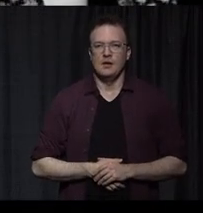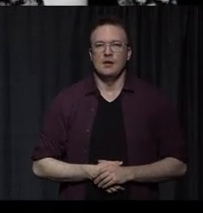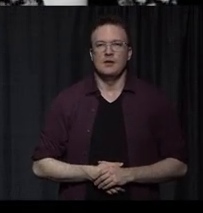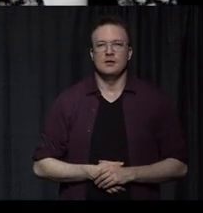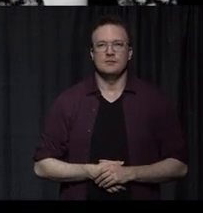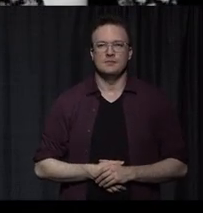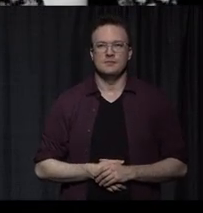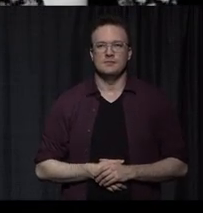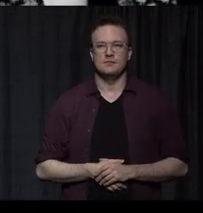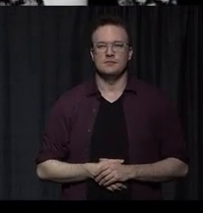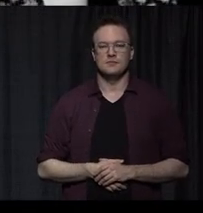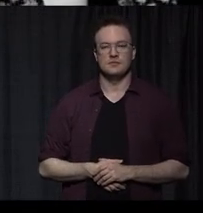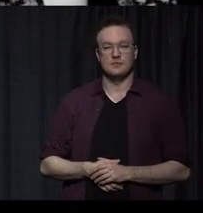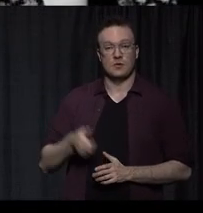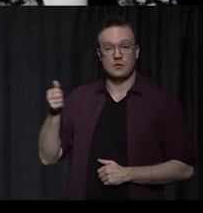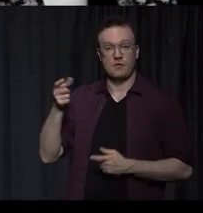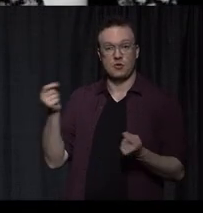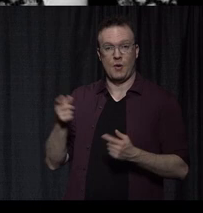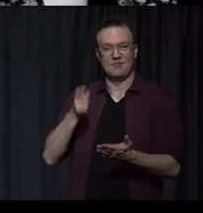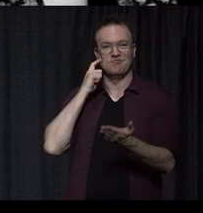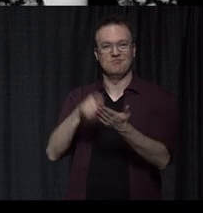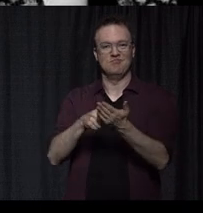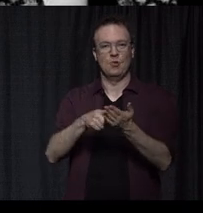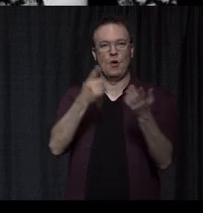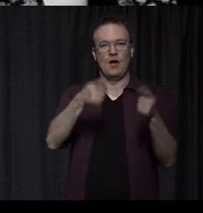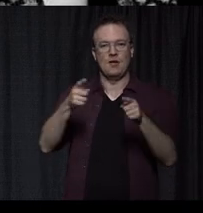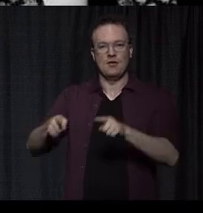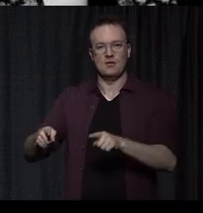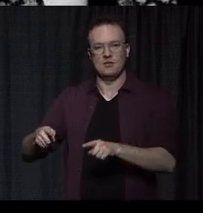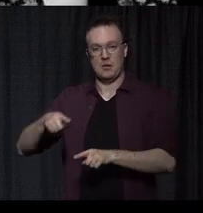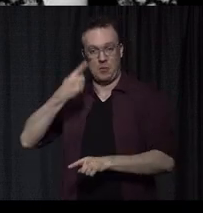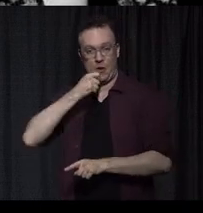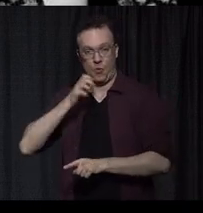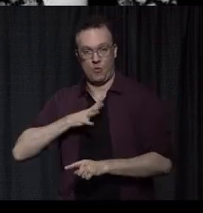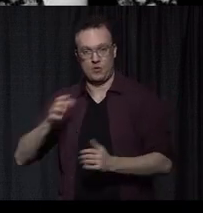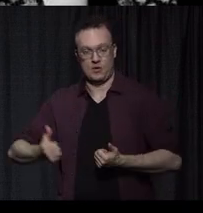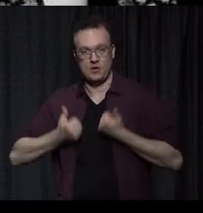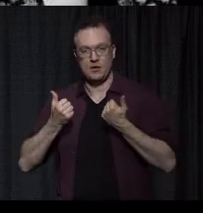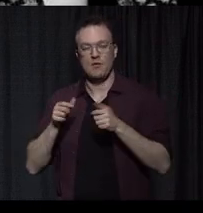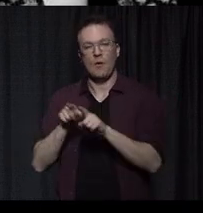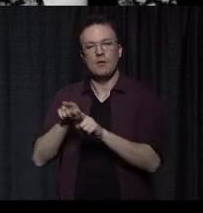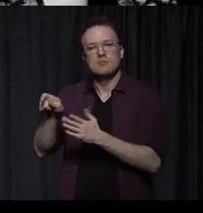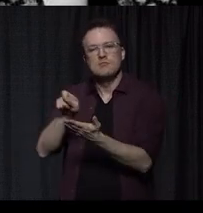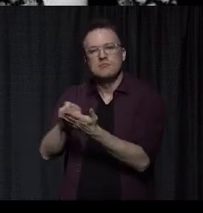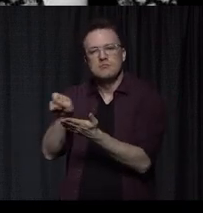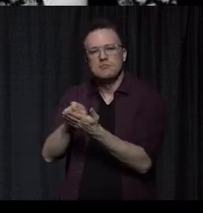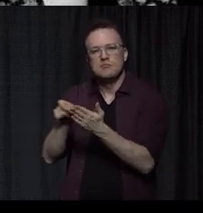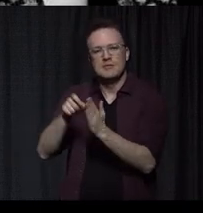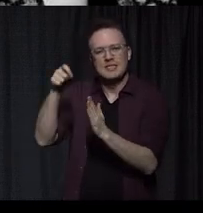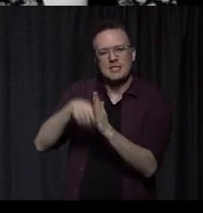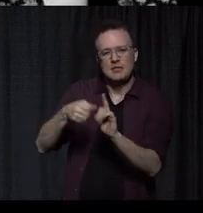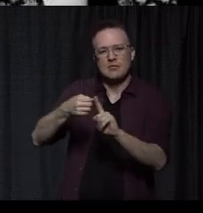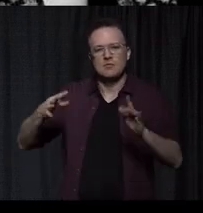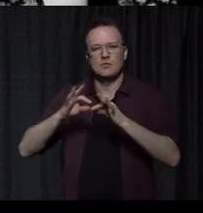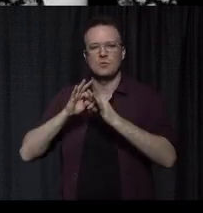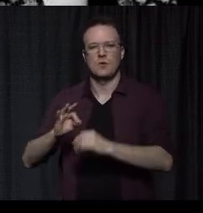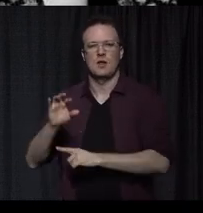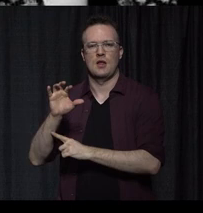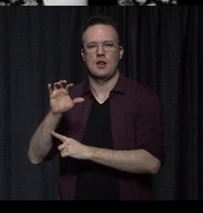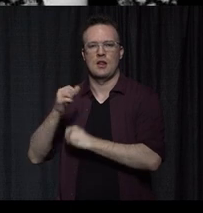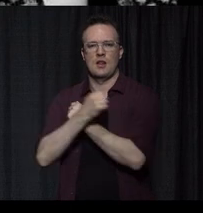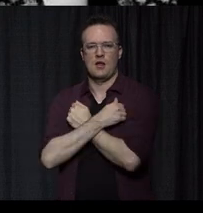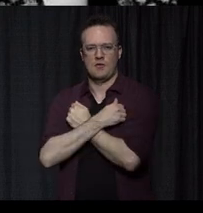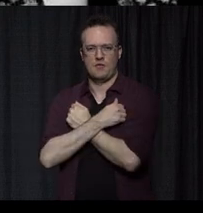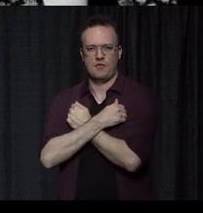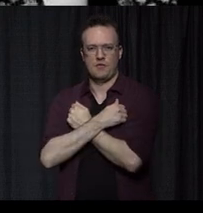Not only did she call out the realities of being a Black woman, she wrote eloquently about love. In